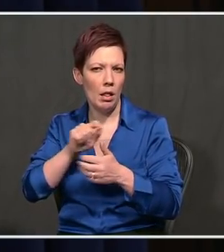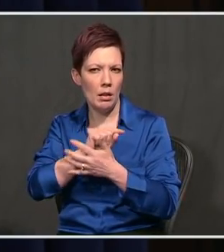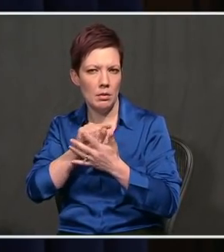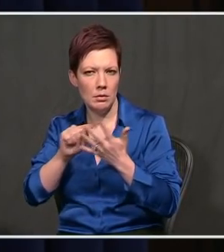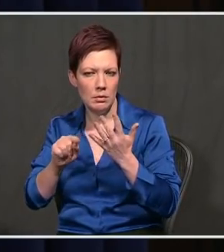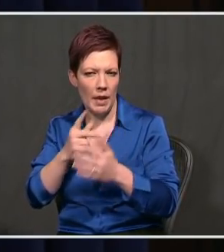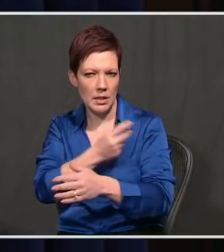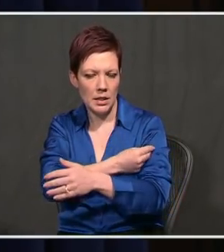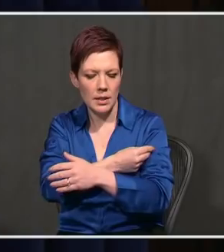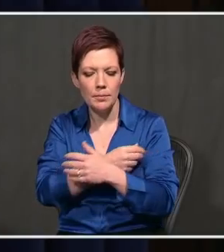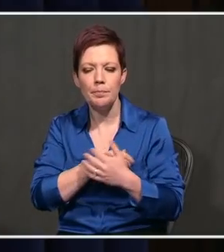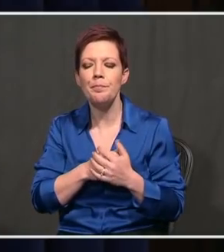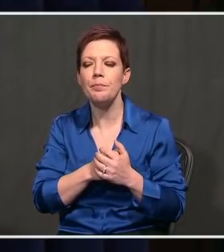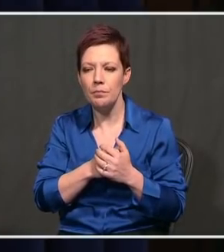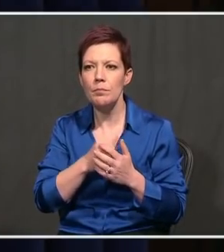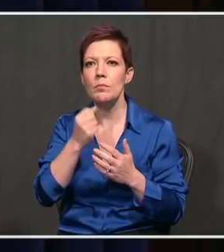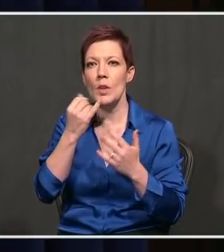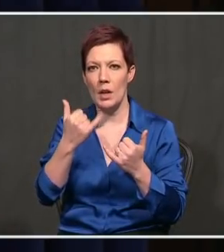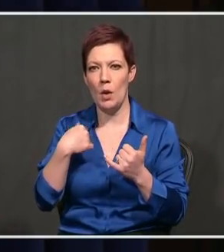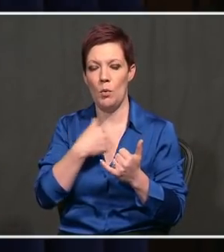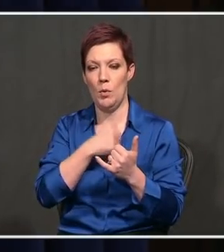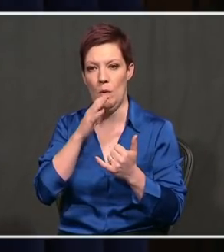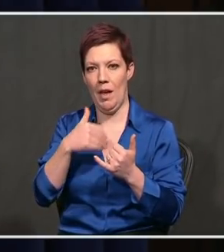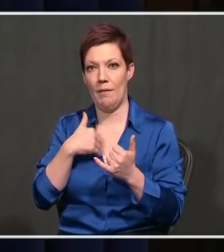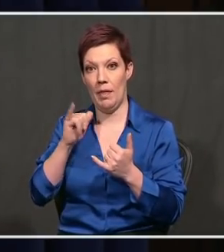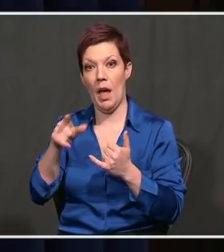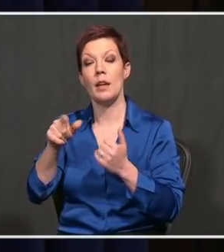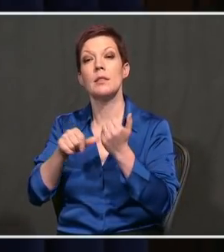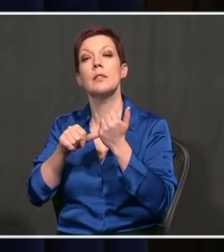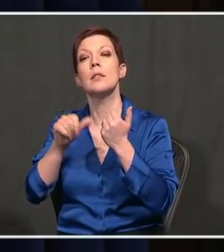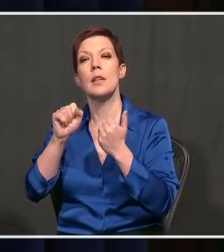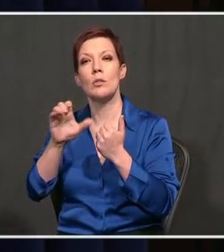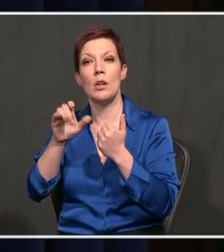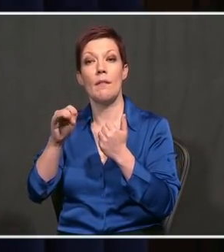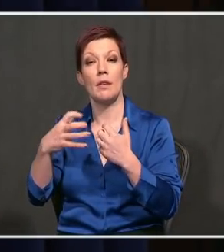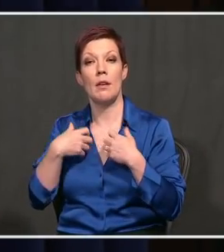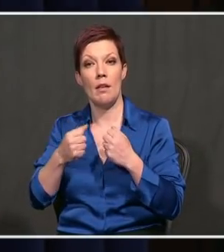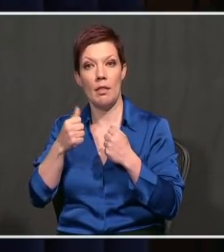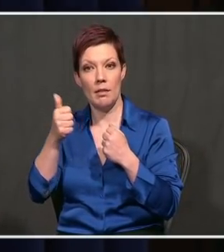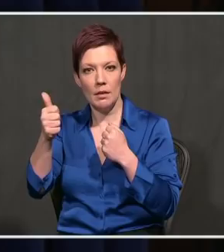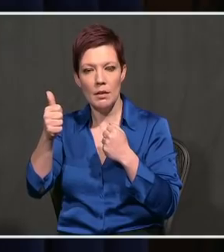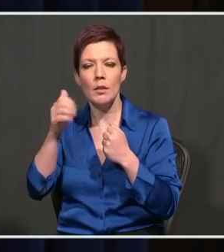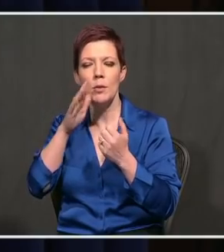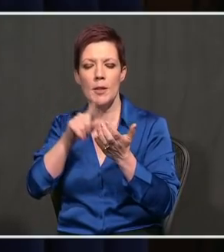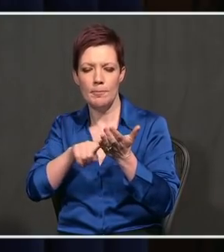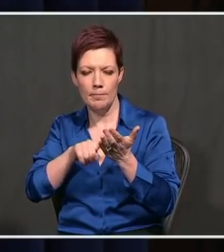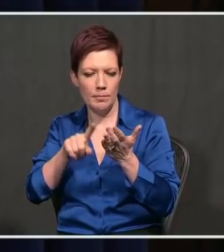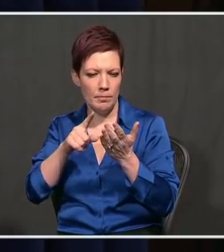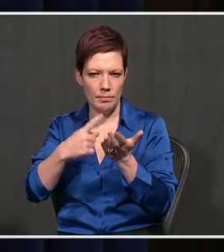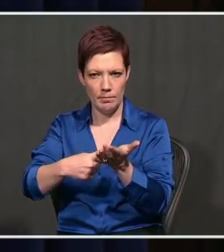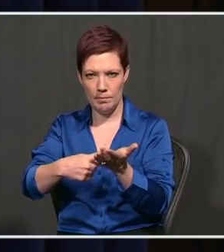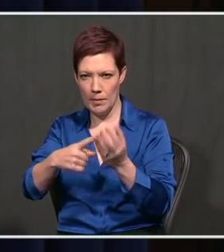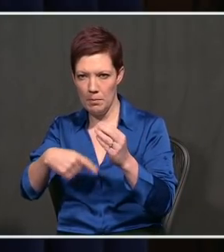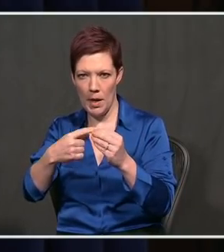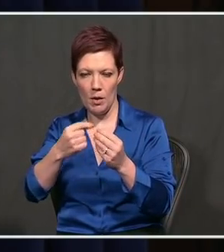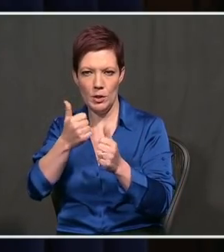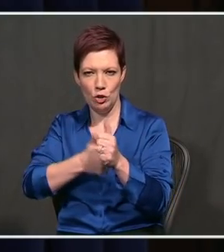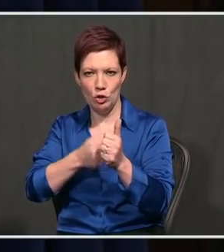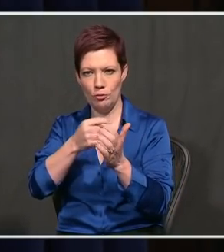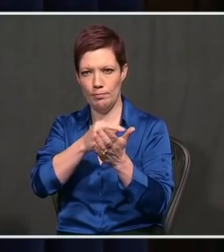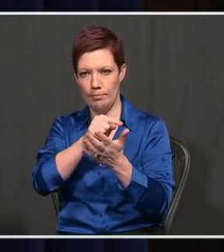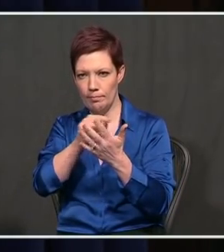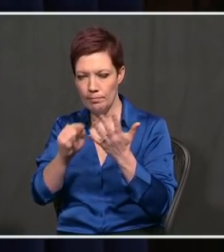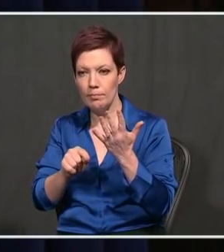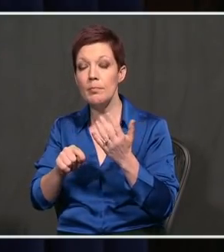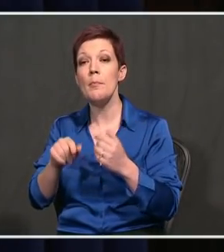vaccine distribution, and we'll have the Assistant Secretary of Health, known pretty well to many of you, Admiral Brett Giroir.